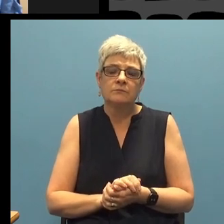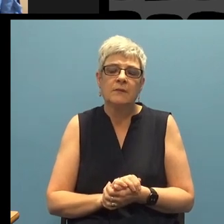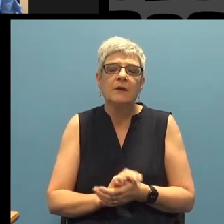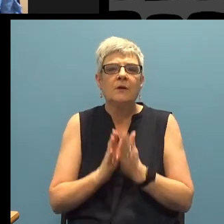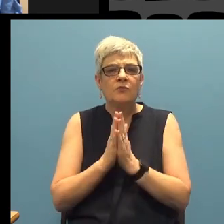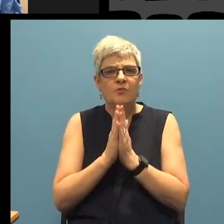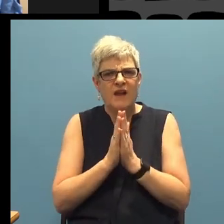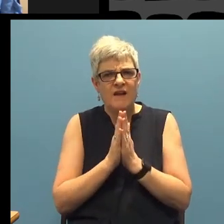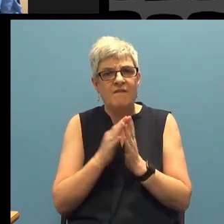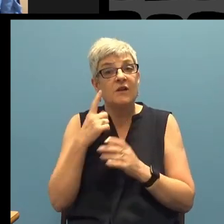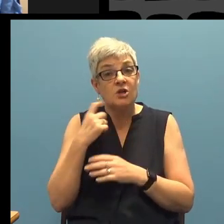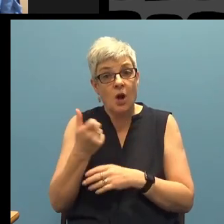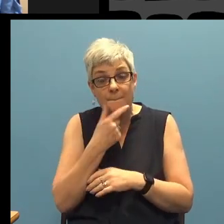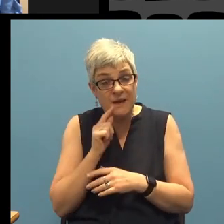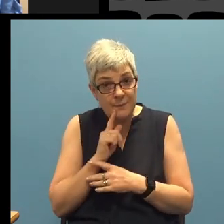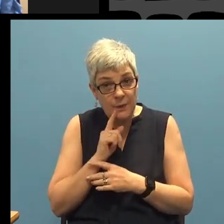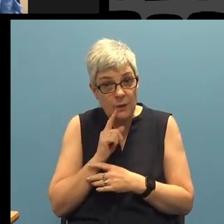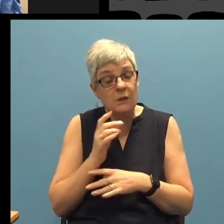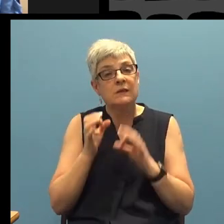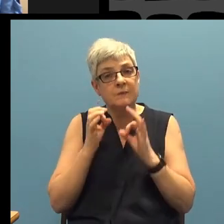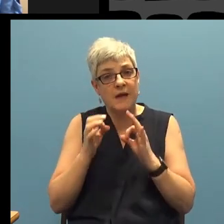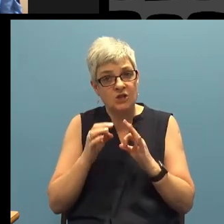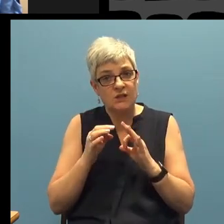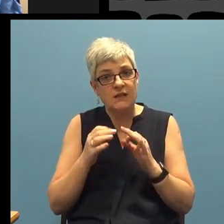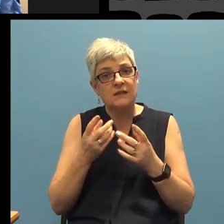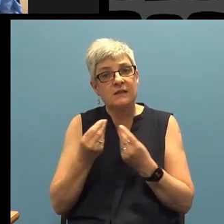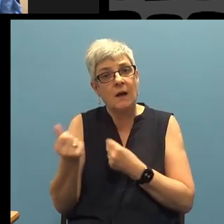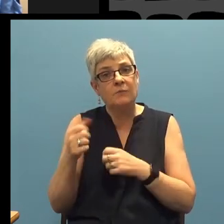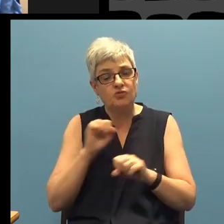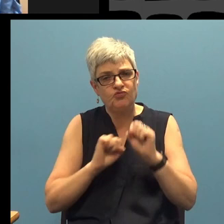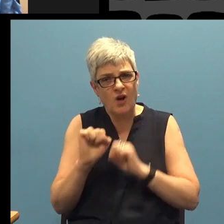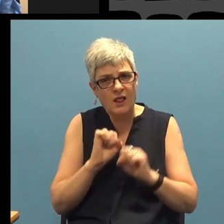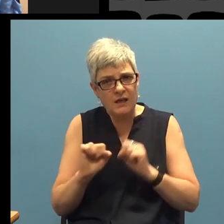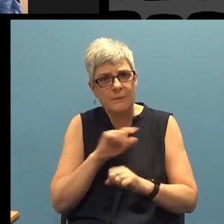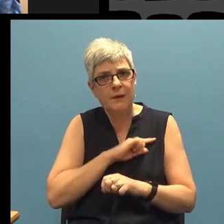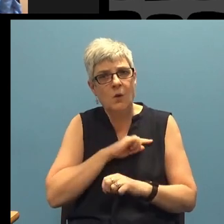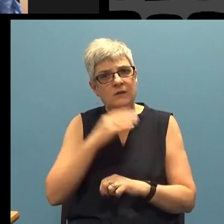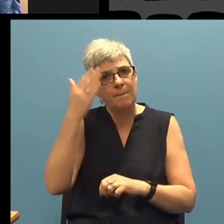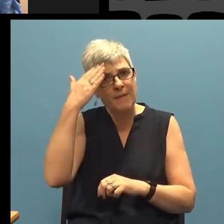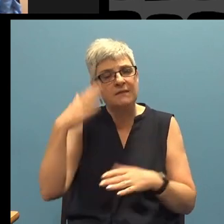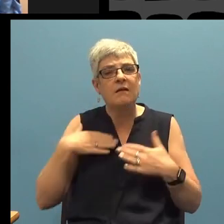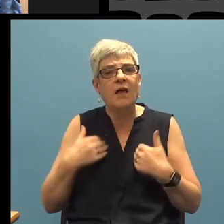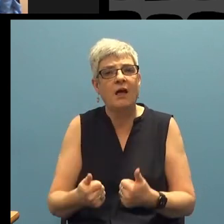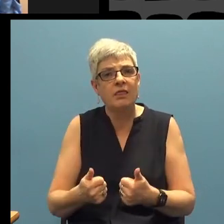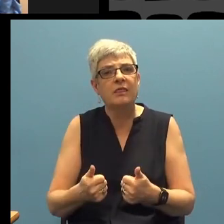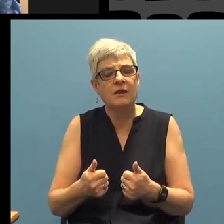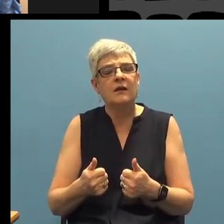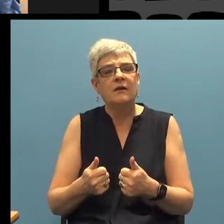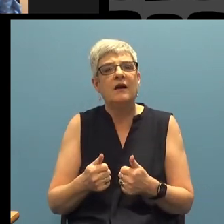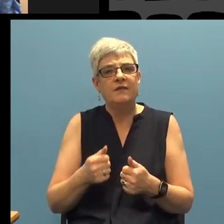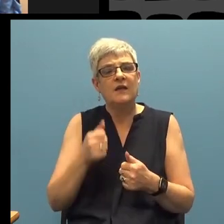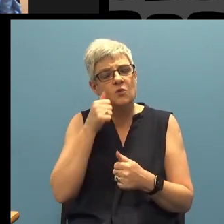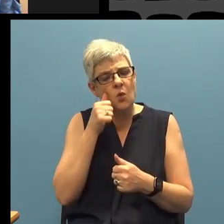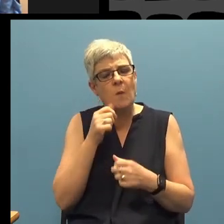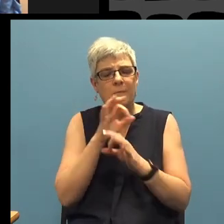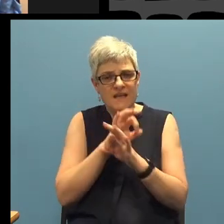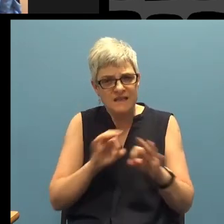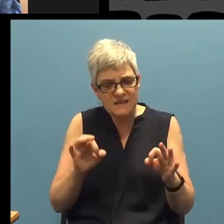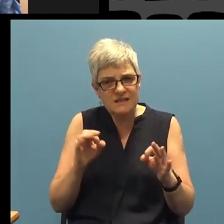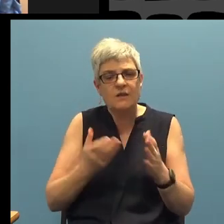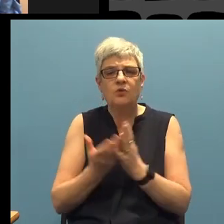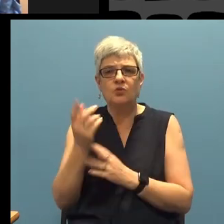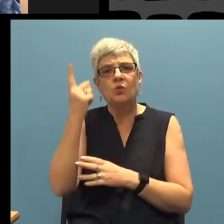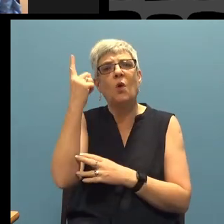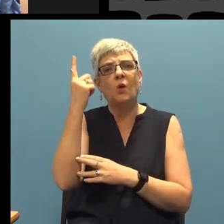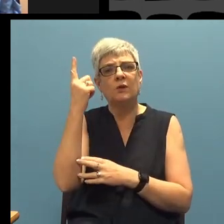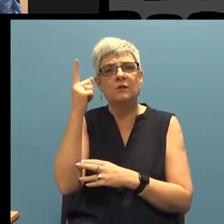We pray for young people, especially those struggling with mental health, and that they would know peace in God, and that they would know you